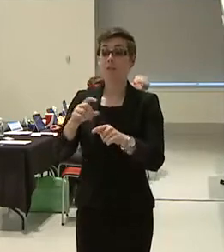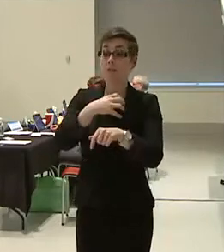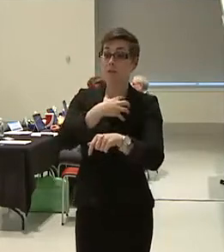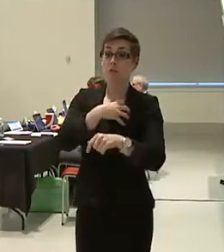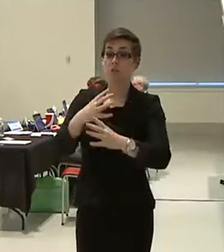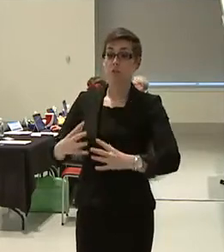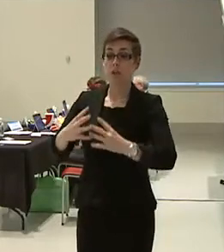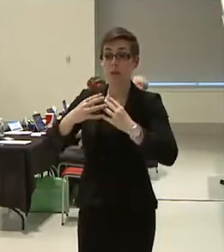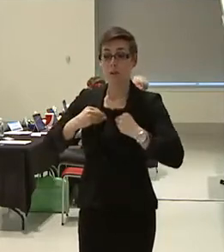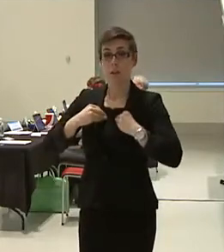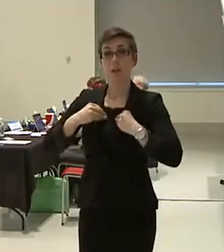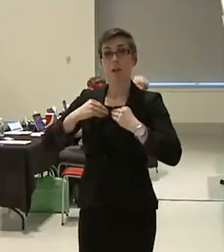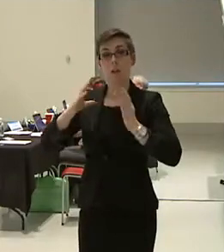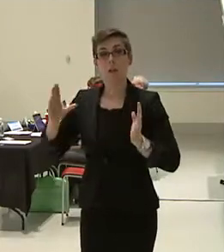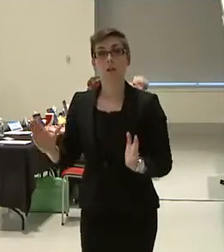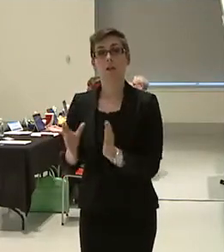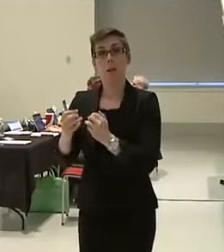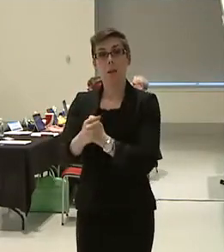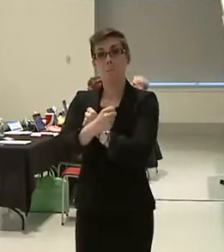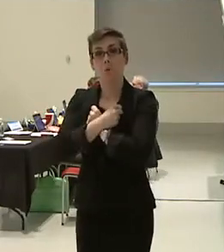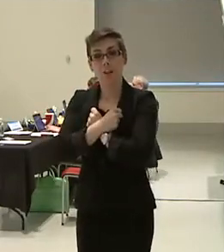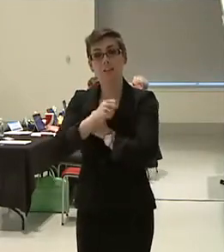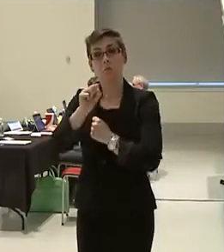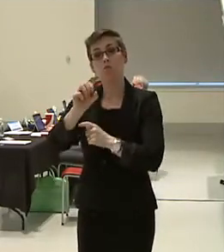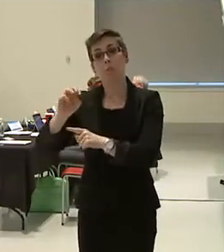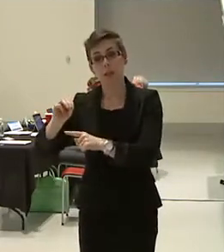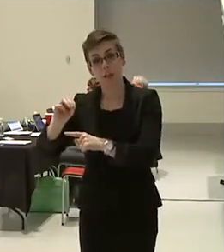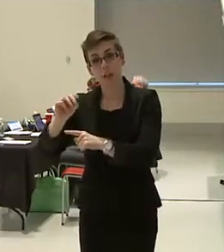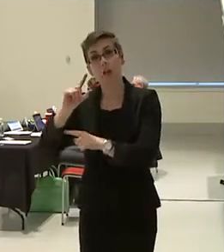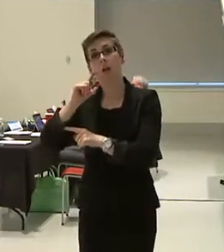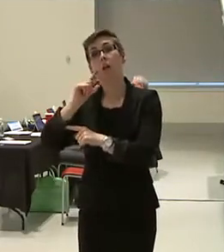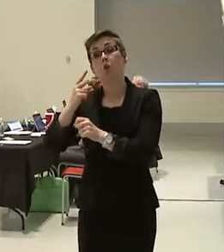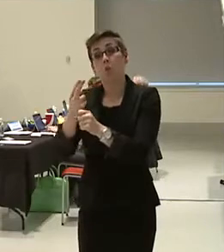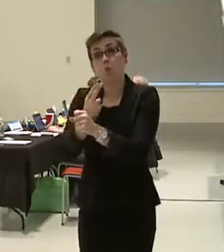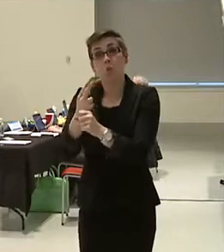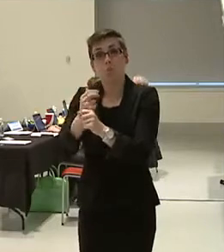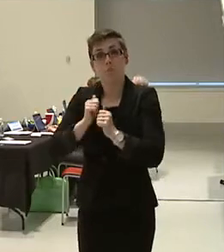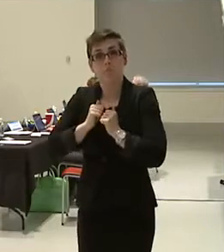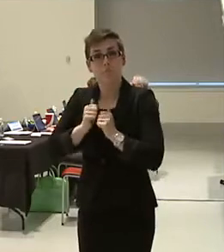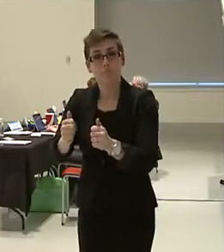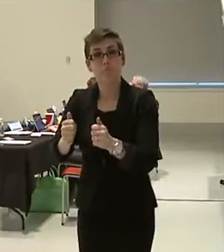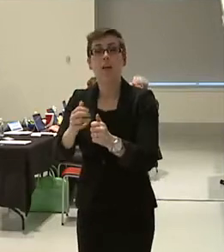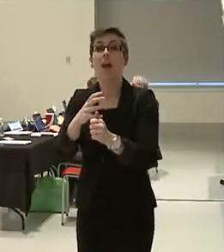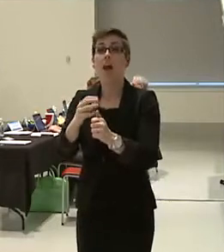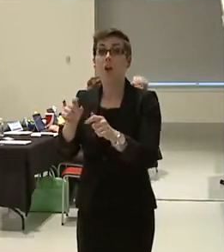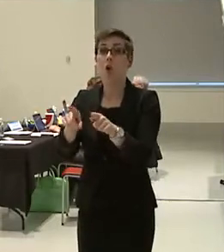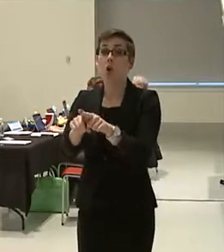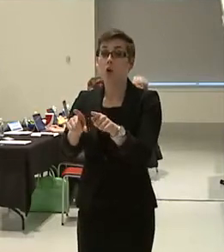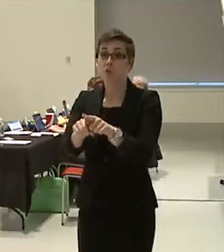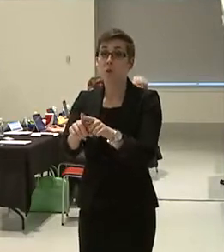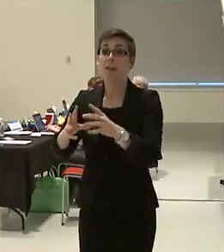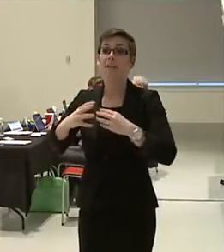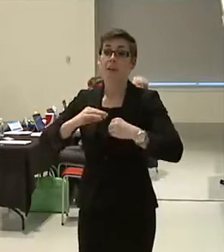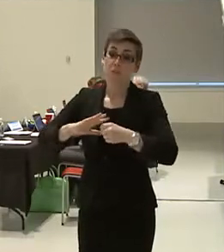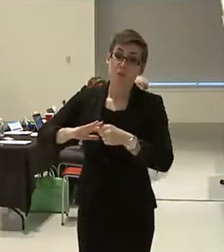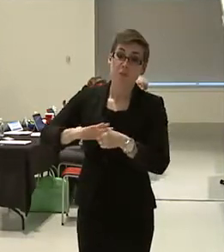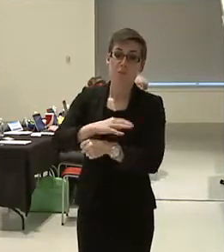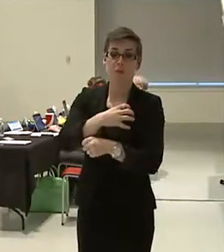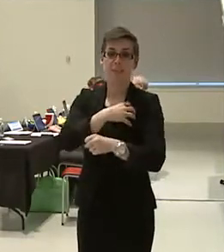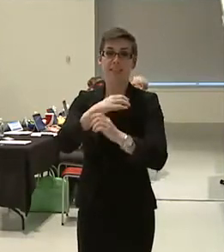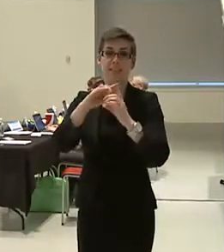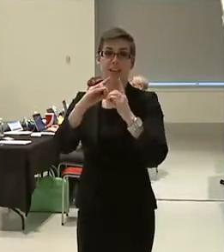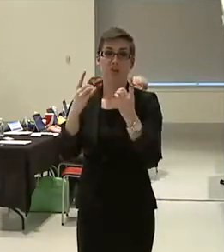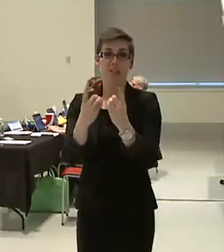and proactively and immerse the entire, it's my opinion, but the entire police agency at